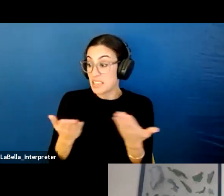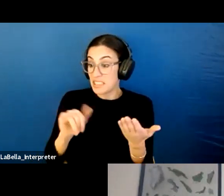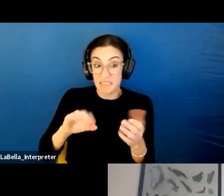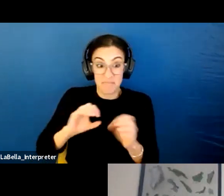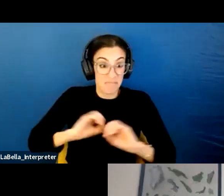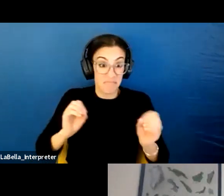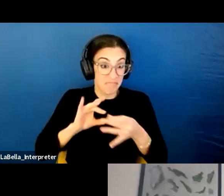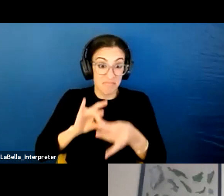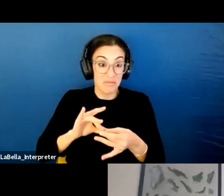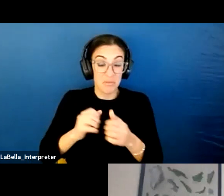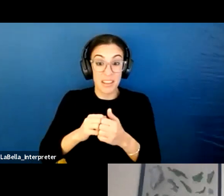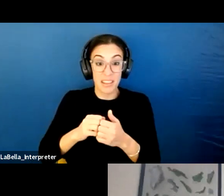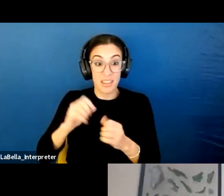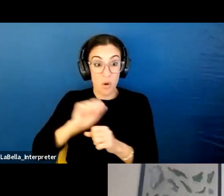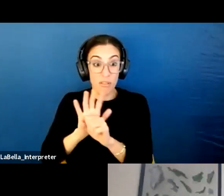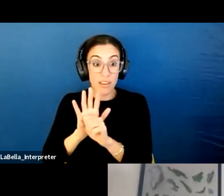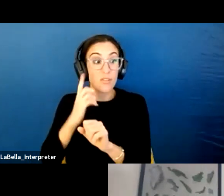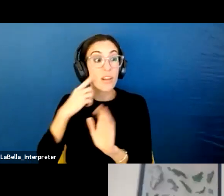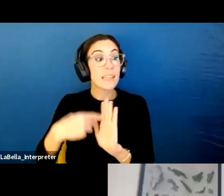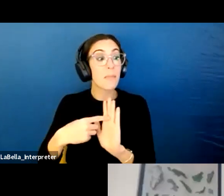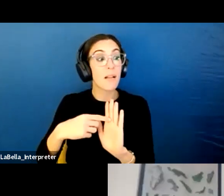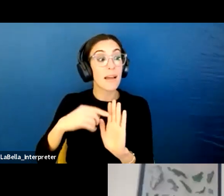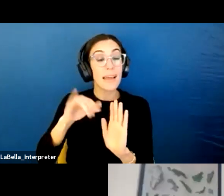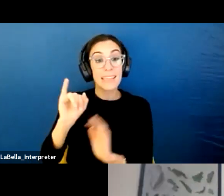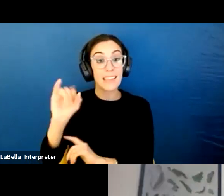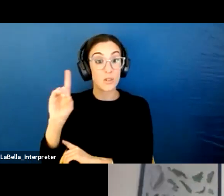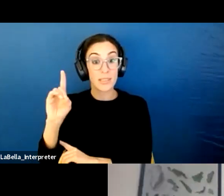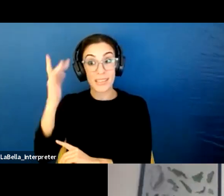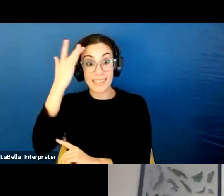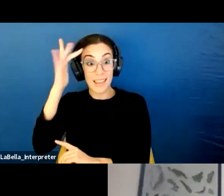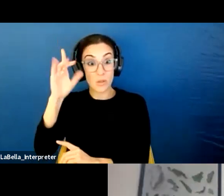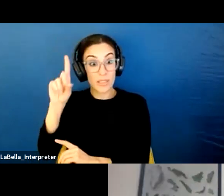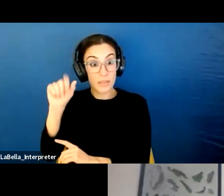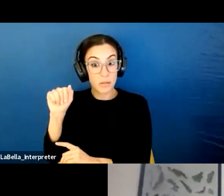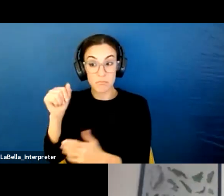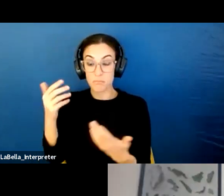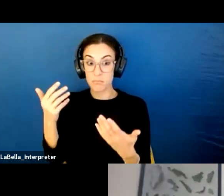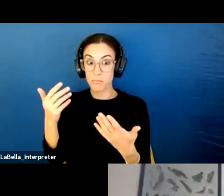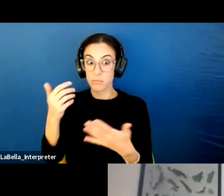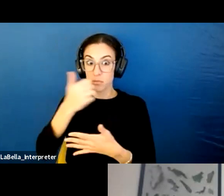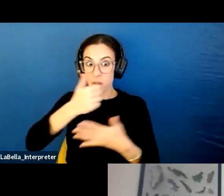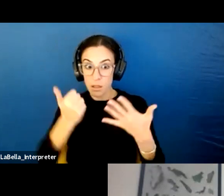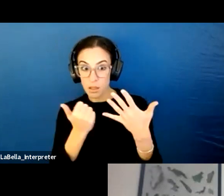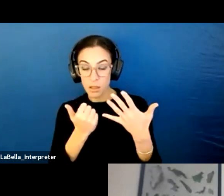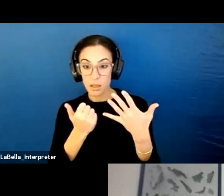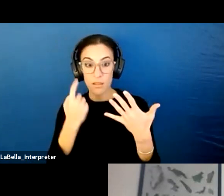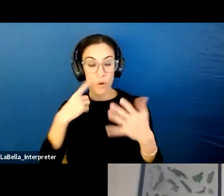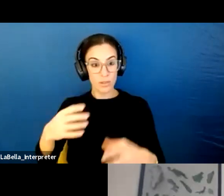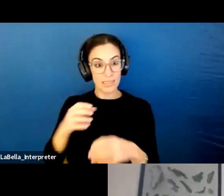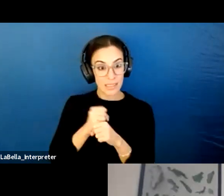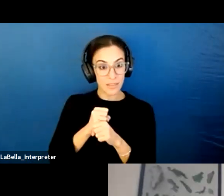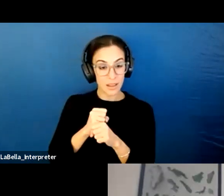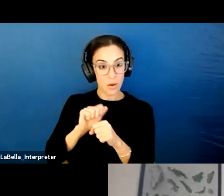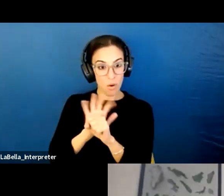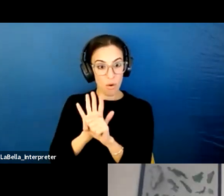instance, intellectual disabilities and so on, would put one at a disadvantage for receiving COVID